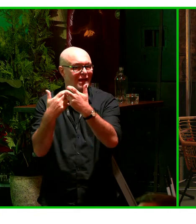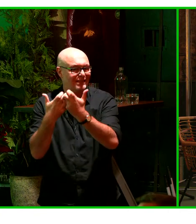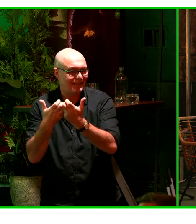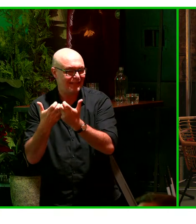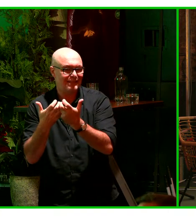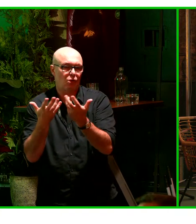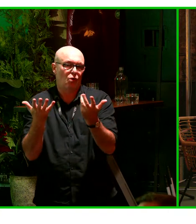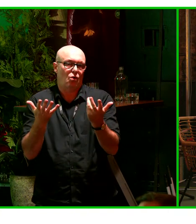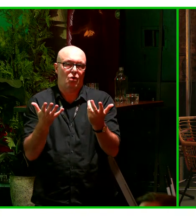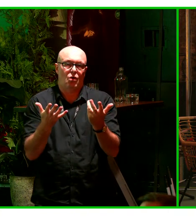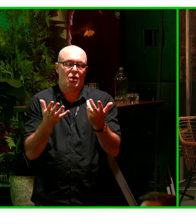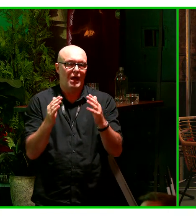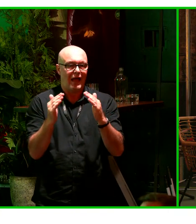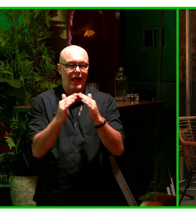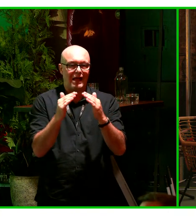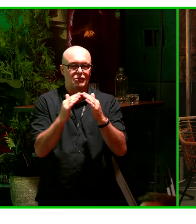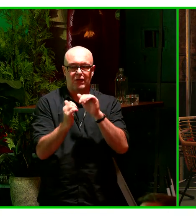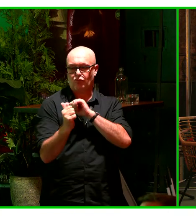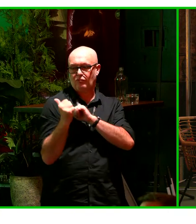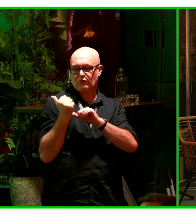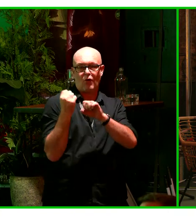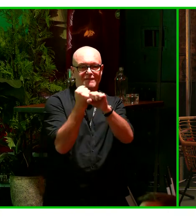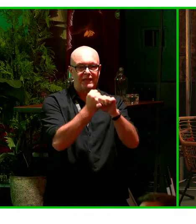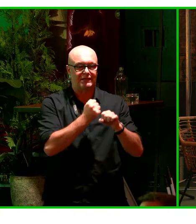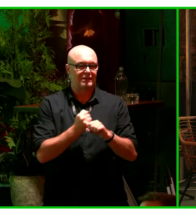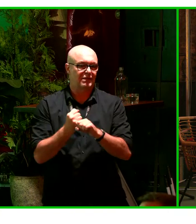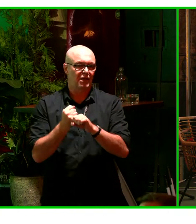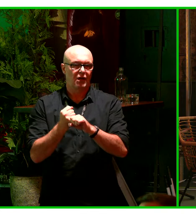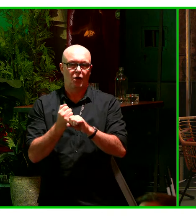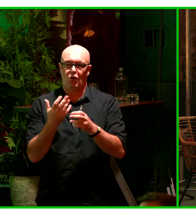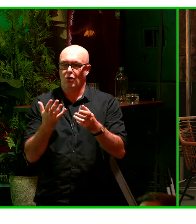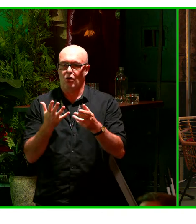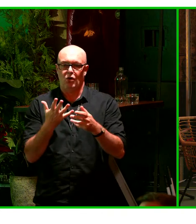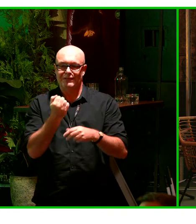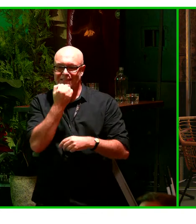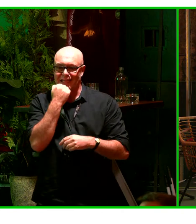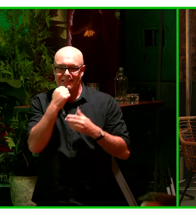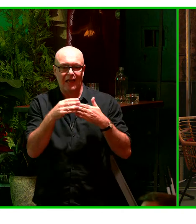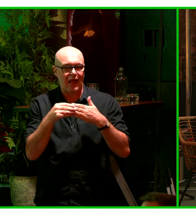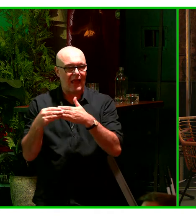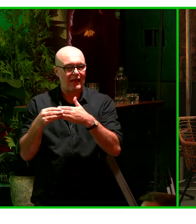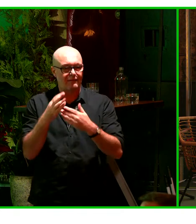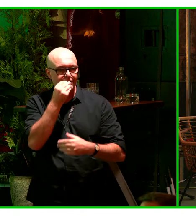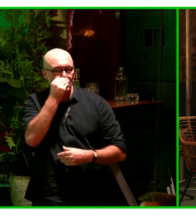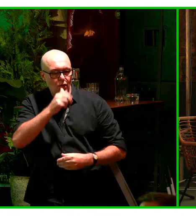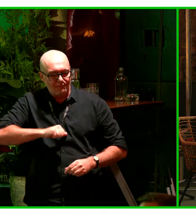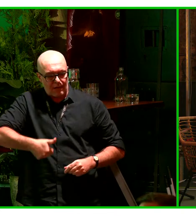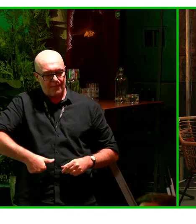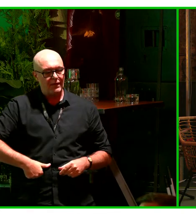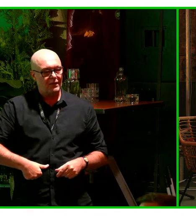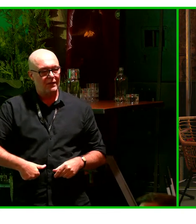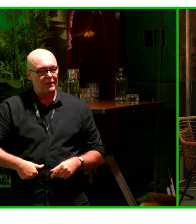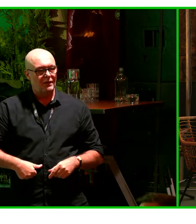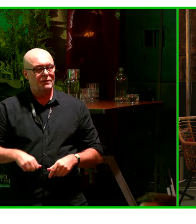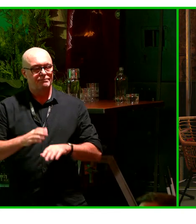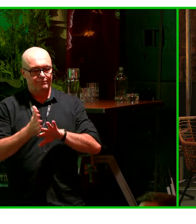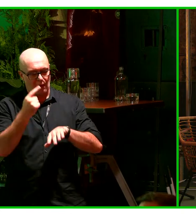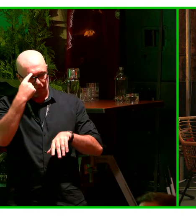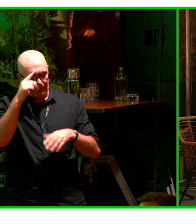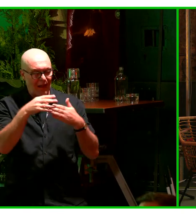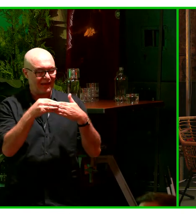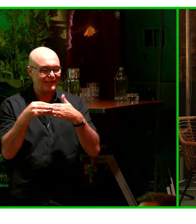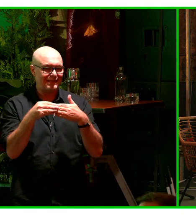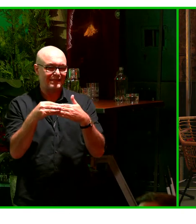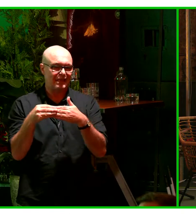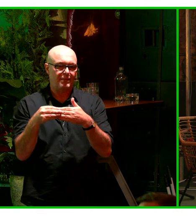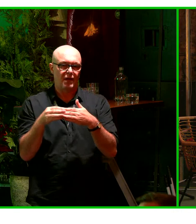housing retrofit, or leading the way in data-driven food and farming. In terms of leadership, we've already talked